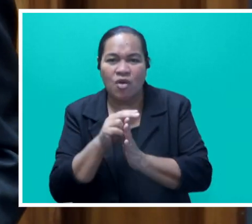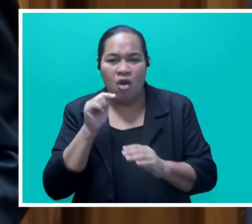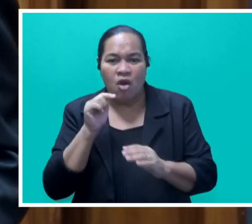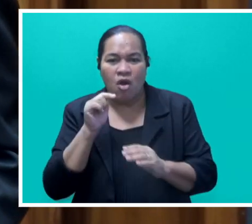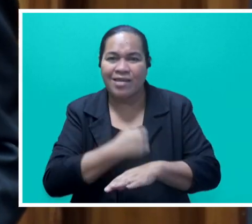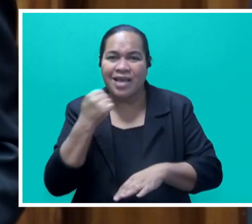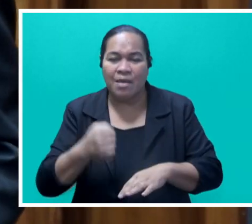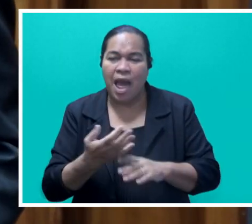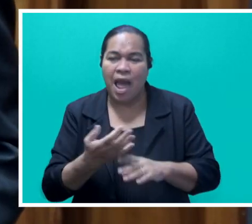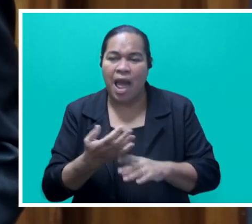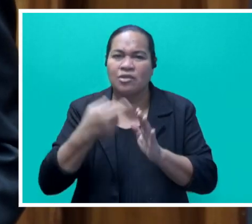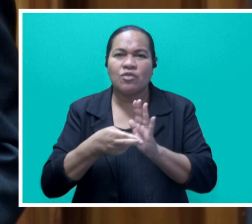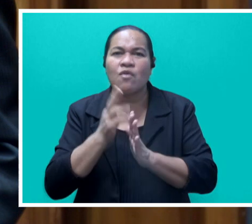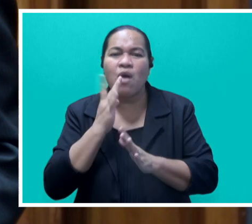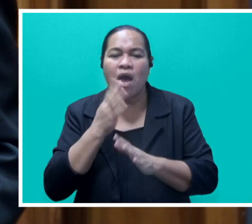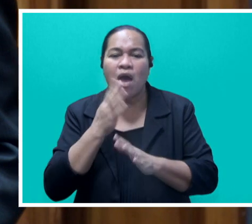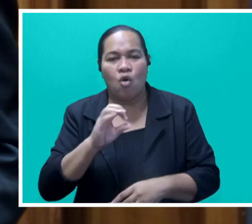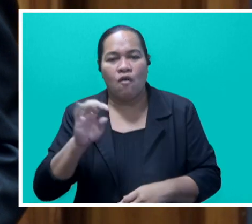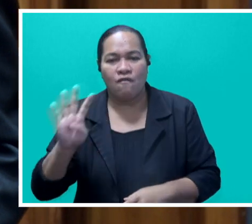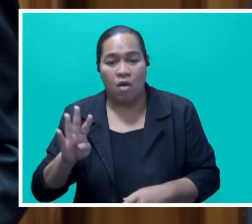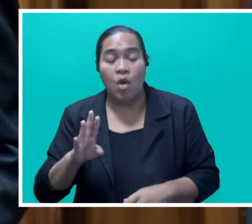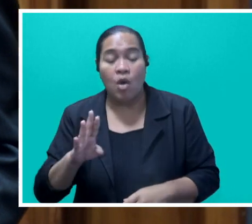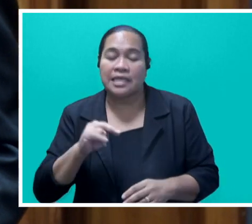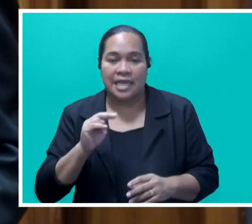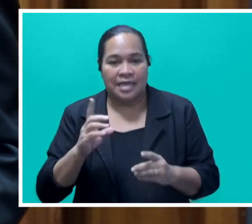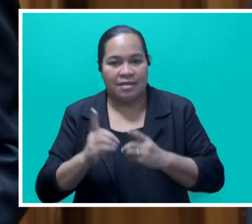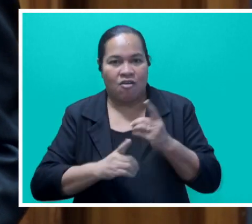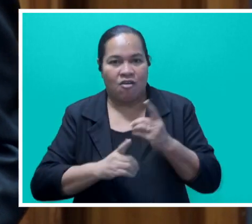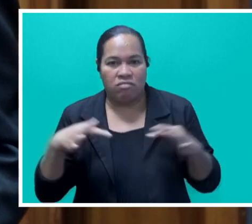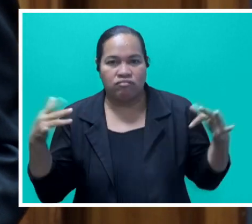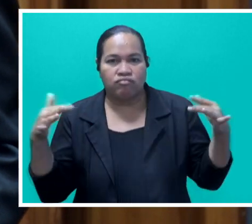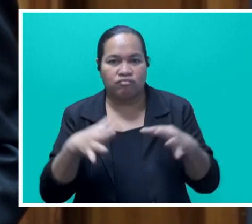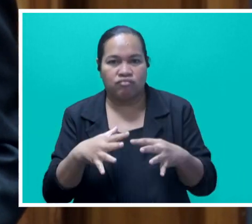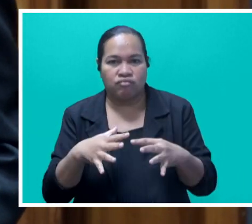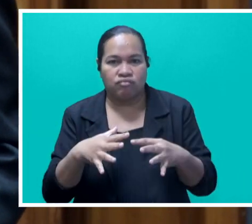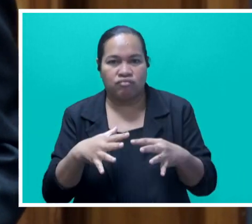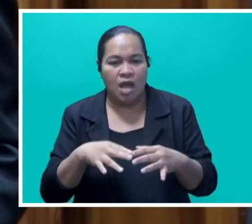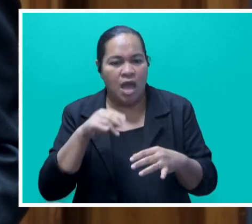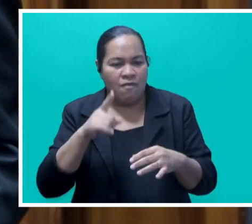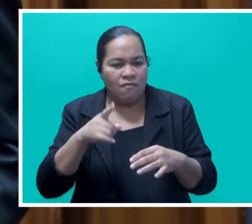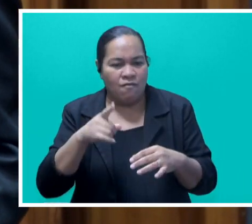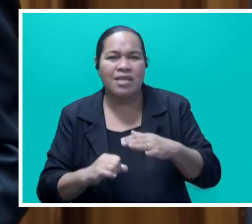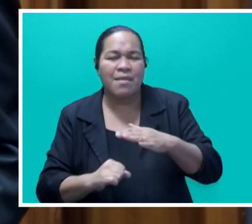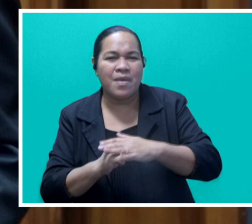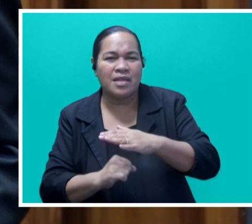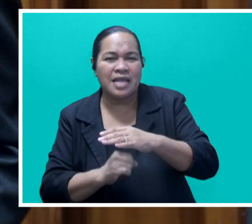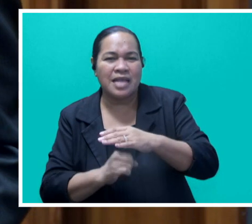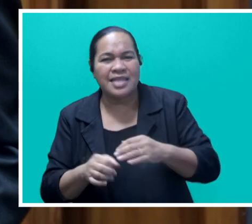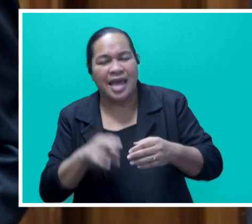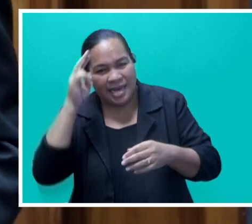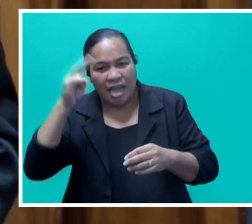2004. Hold an economic summit, which shall form the basis of the national strategy for Fiji.